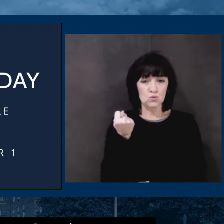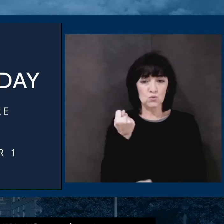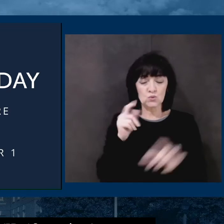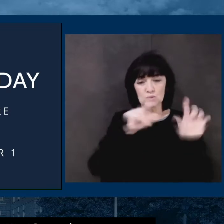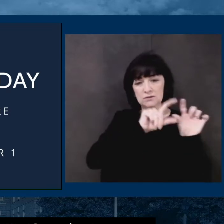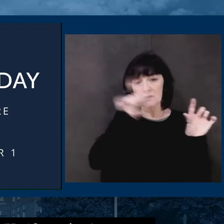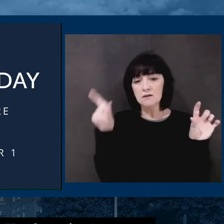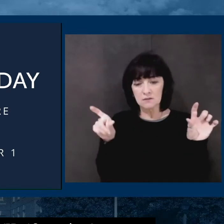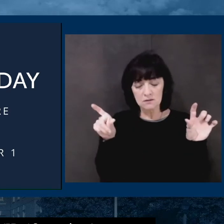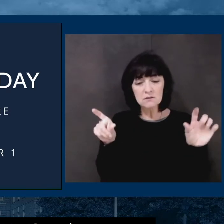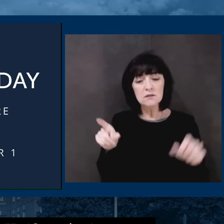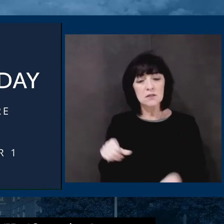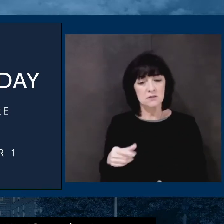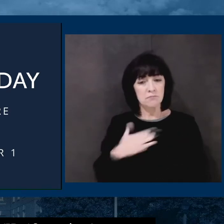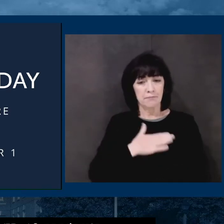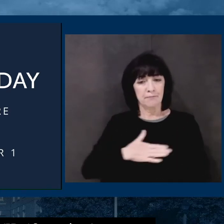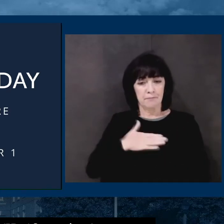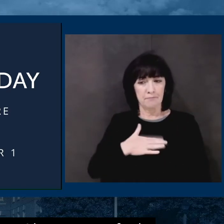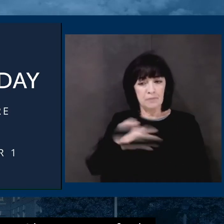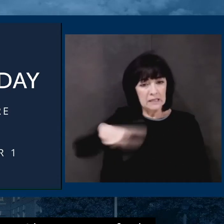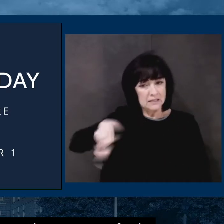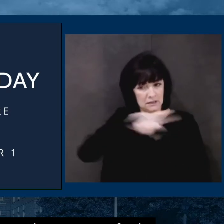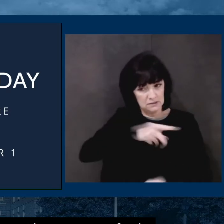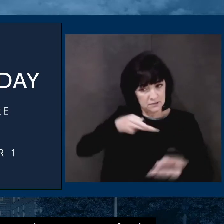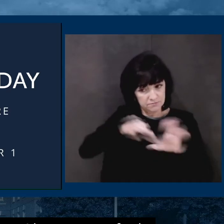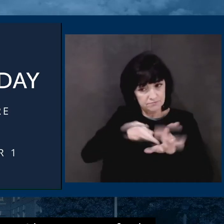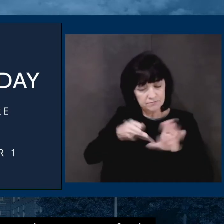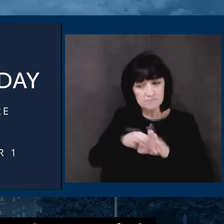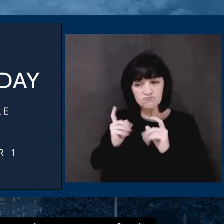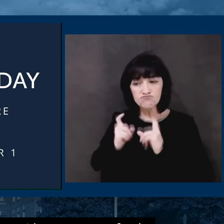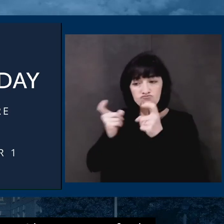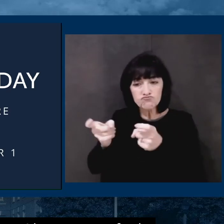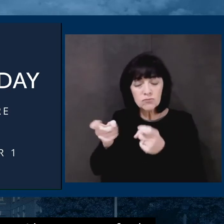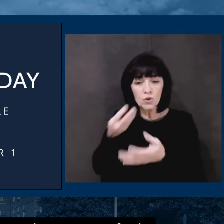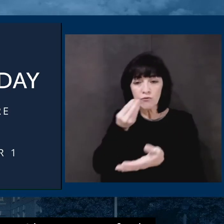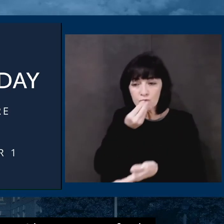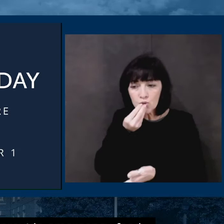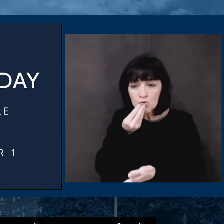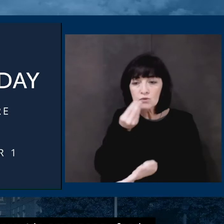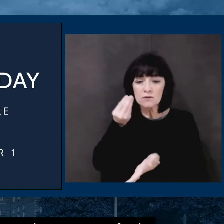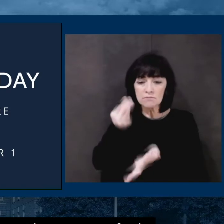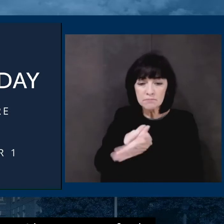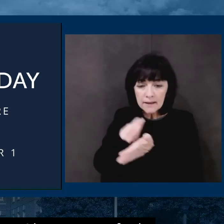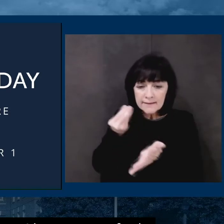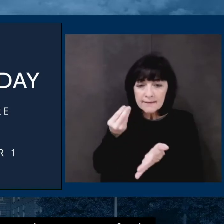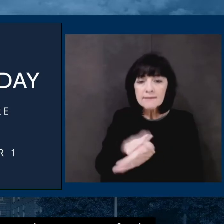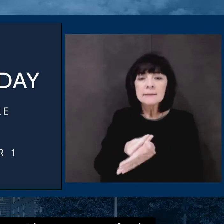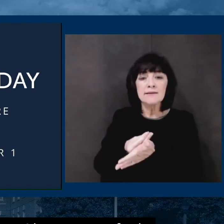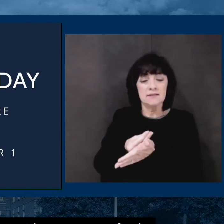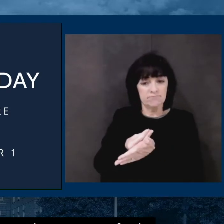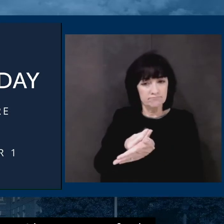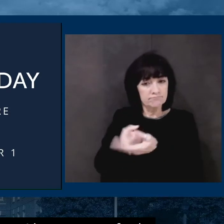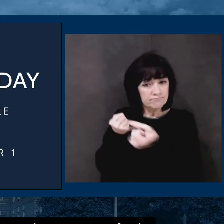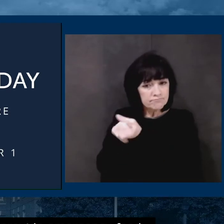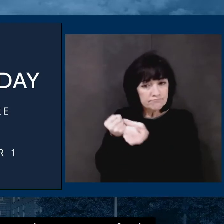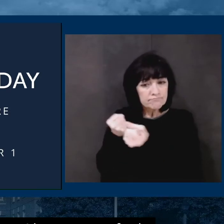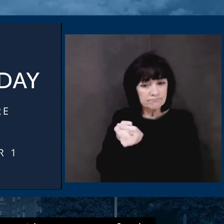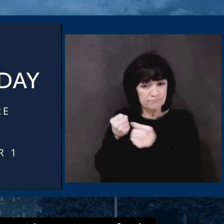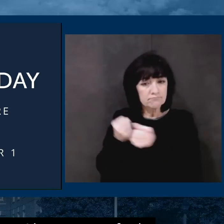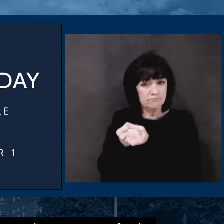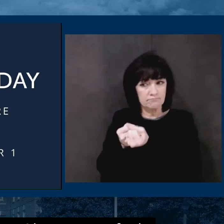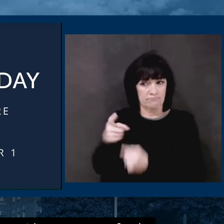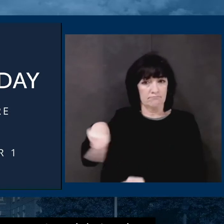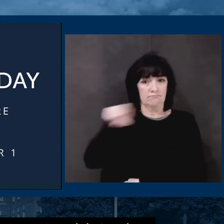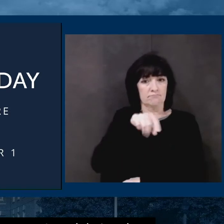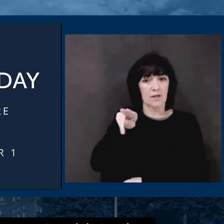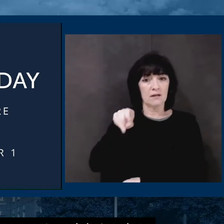and support, family support, particularly for the unemployed. Some great work being done out there by nonprofits across our